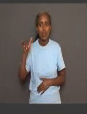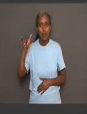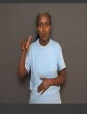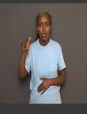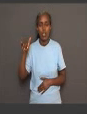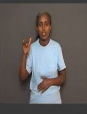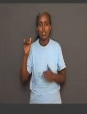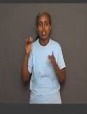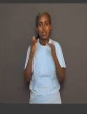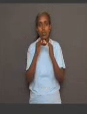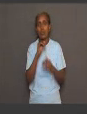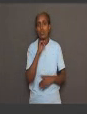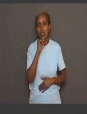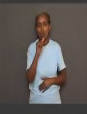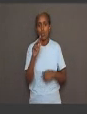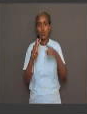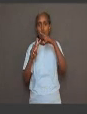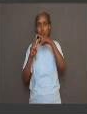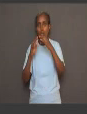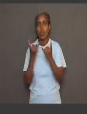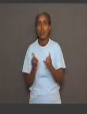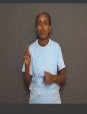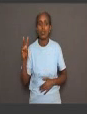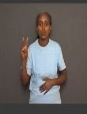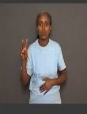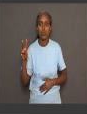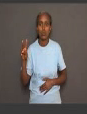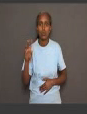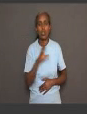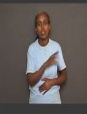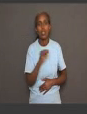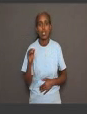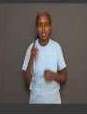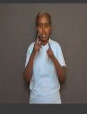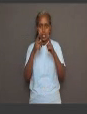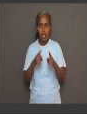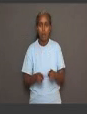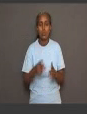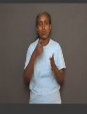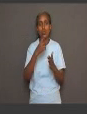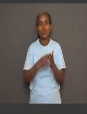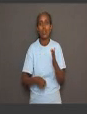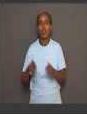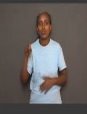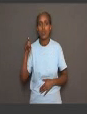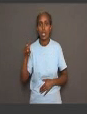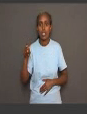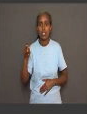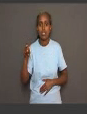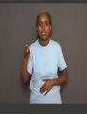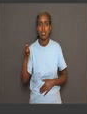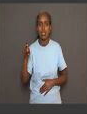Y cannot equal pi over 2, and the absolute value of